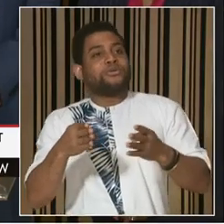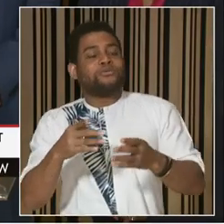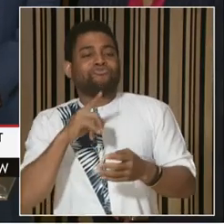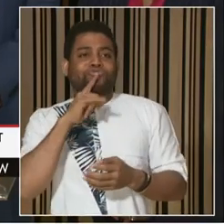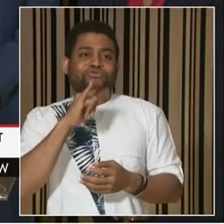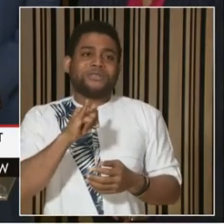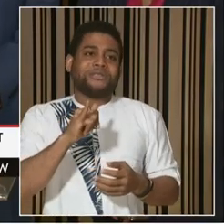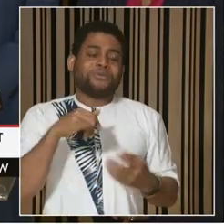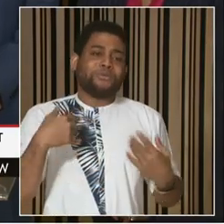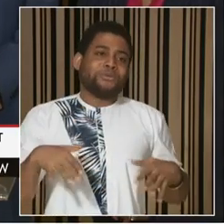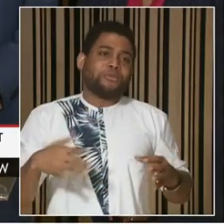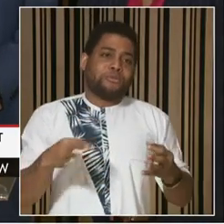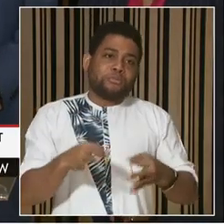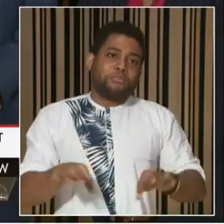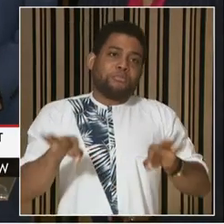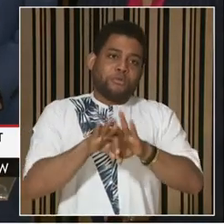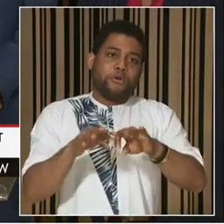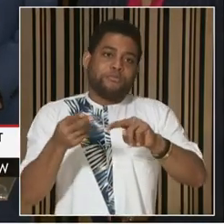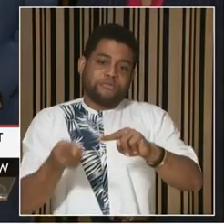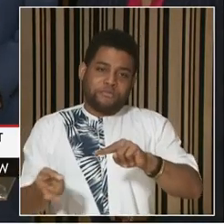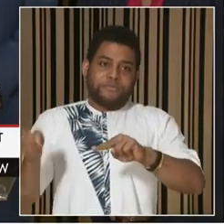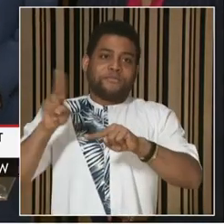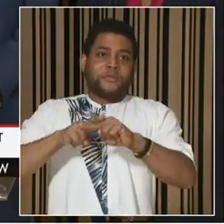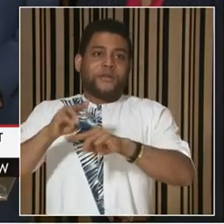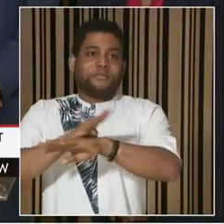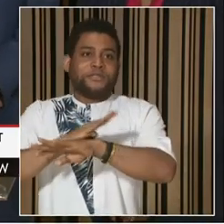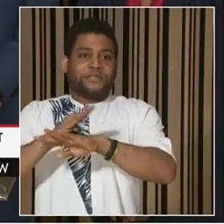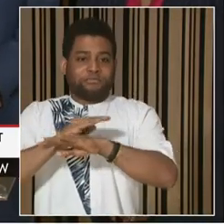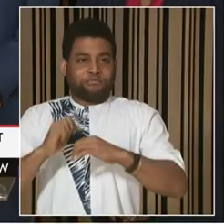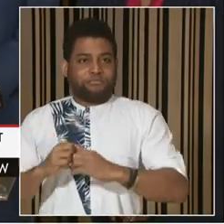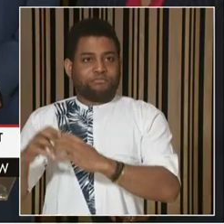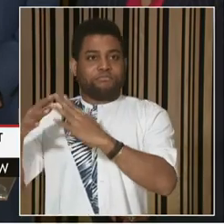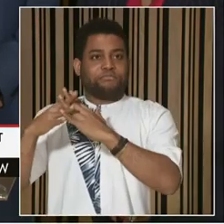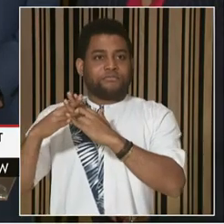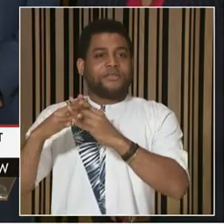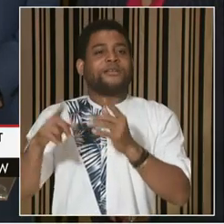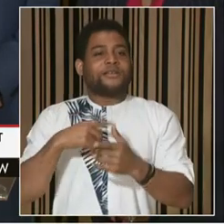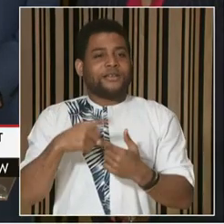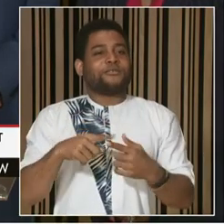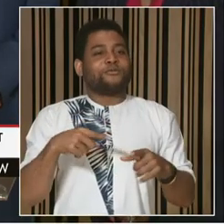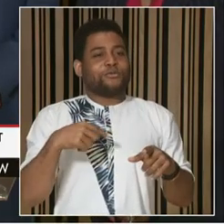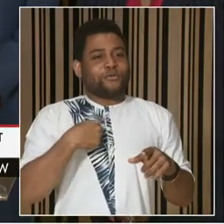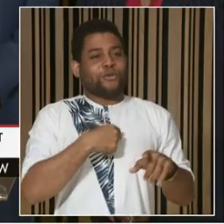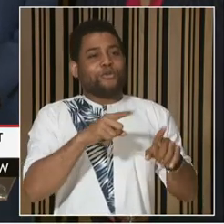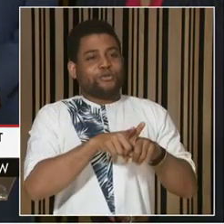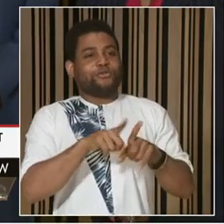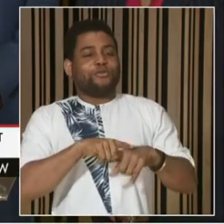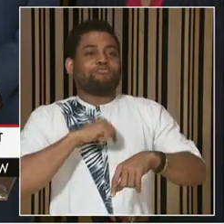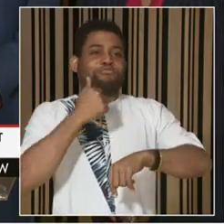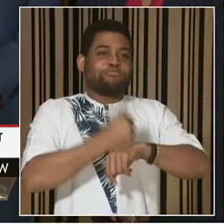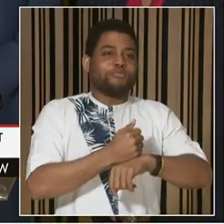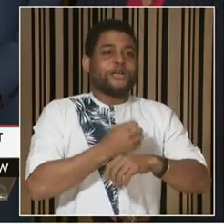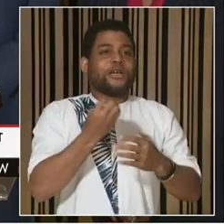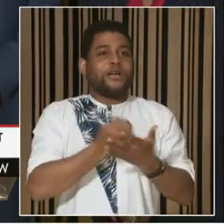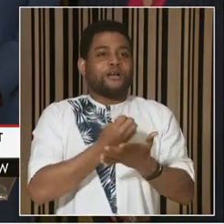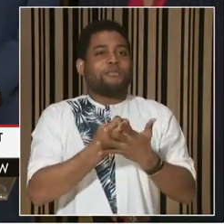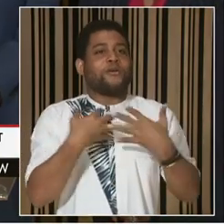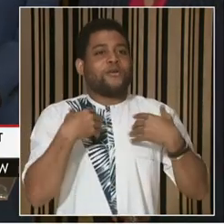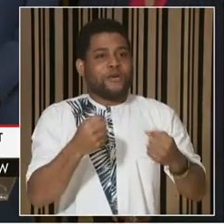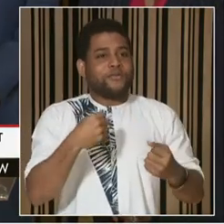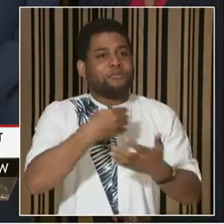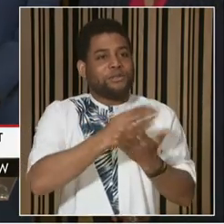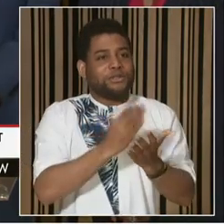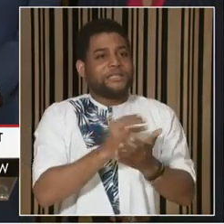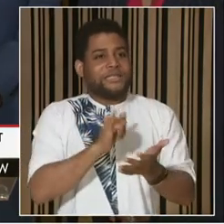have included a recovery budget, economic development recovery budget, that has a